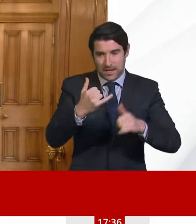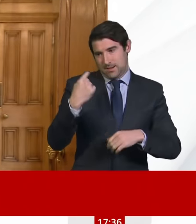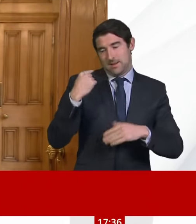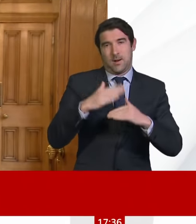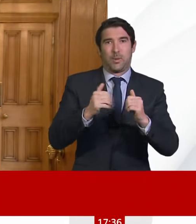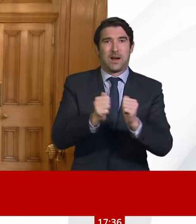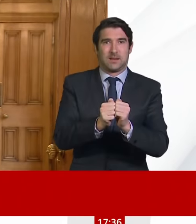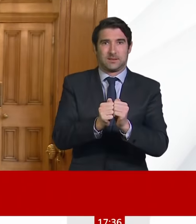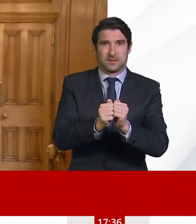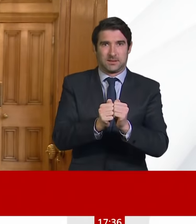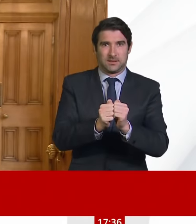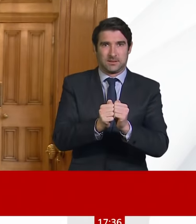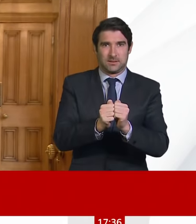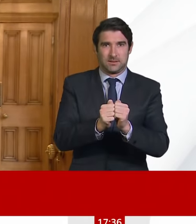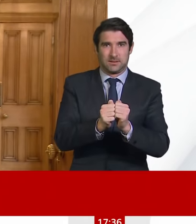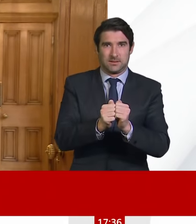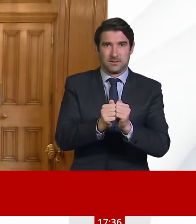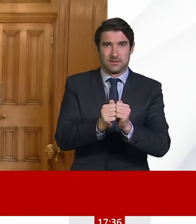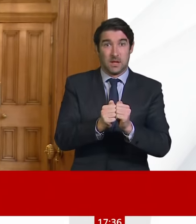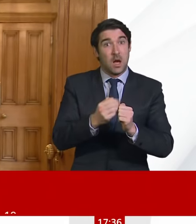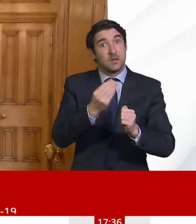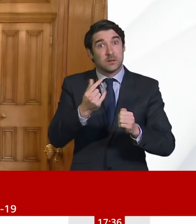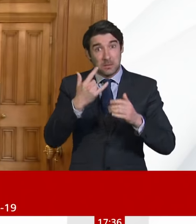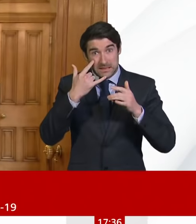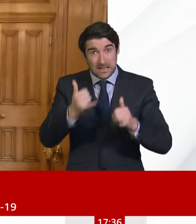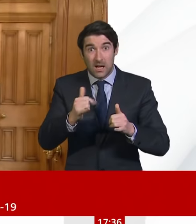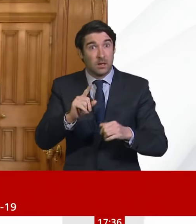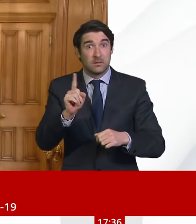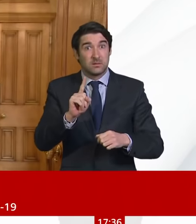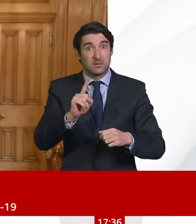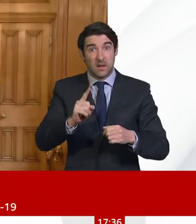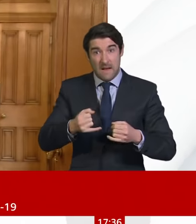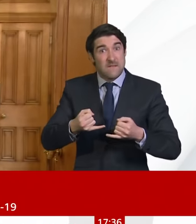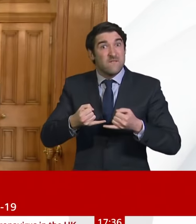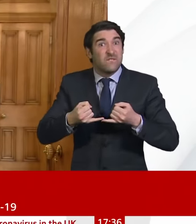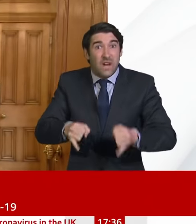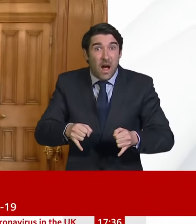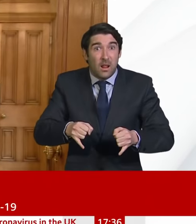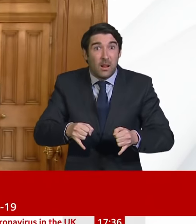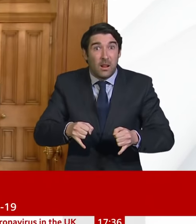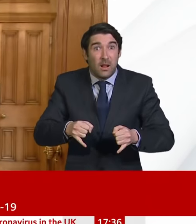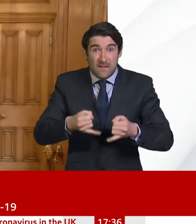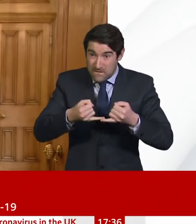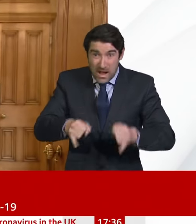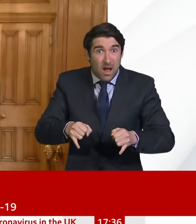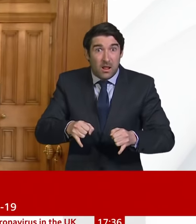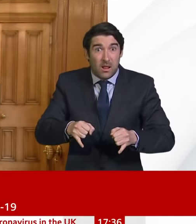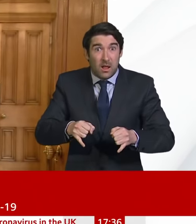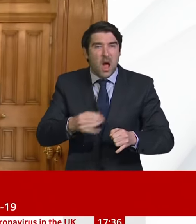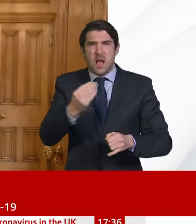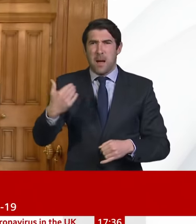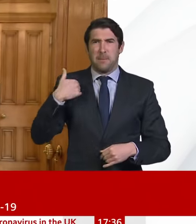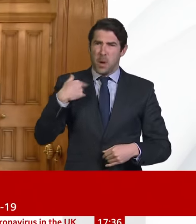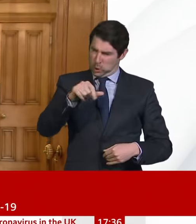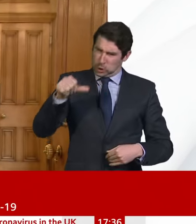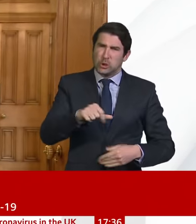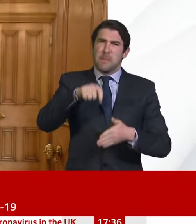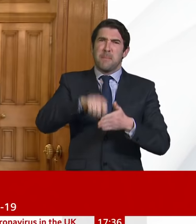have failed. In one case, a test that I'm being urged to buy missed 3 out of 4 positive cases